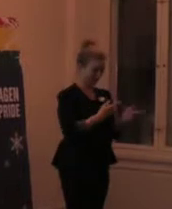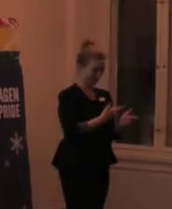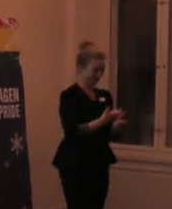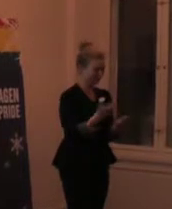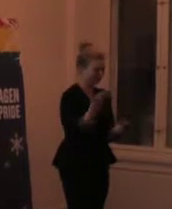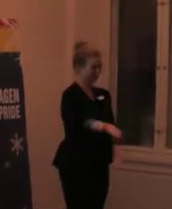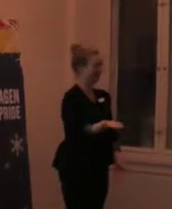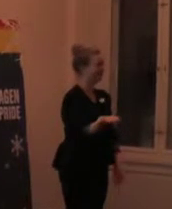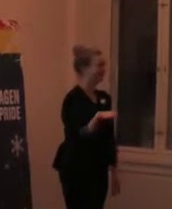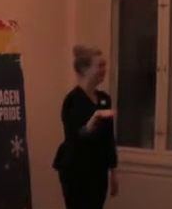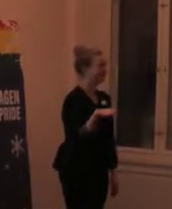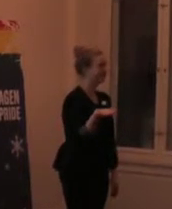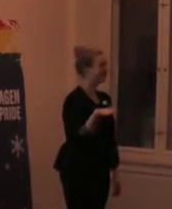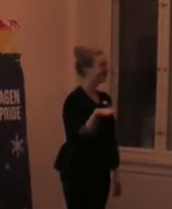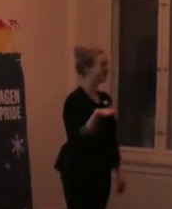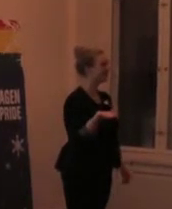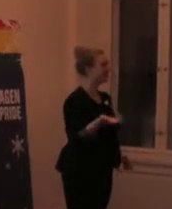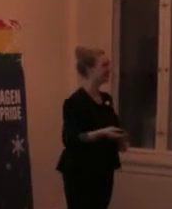what is.